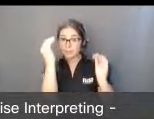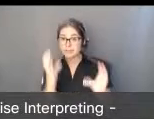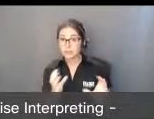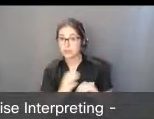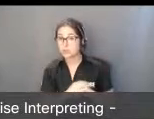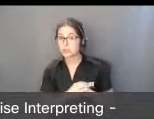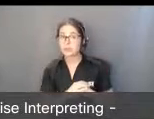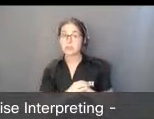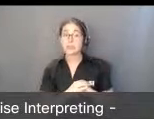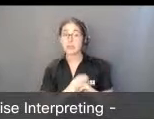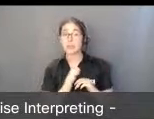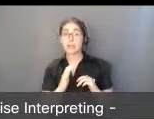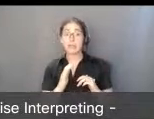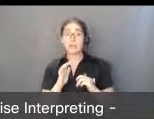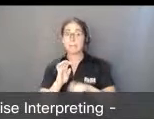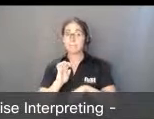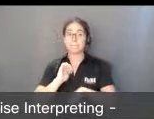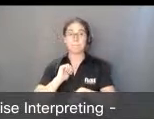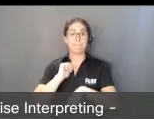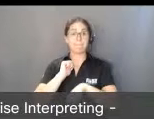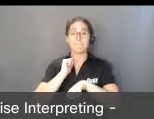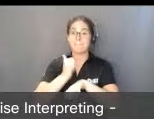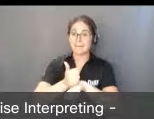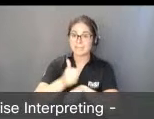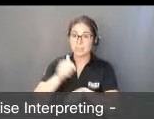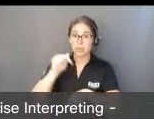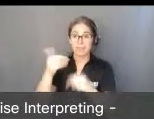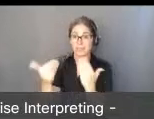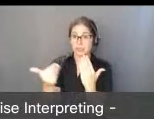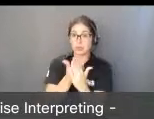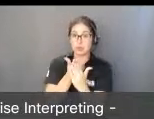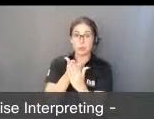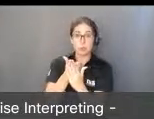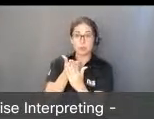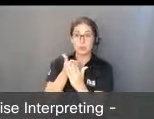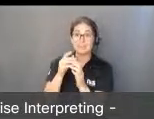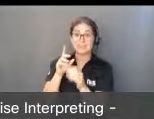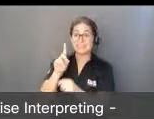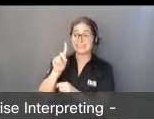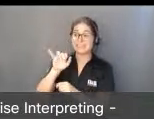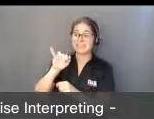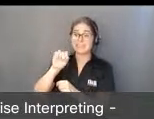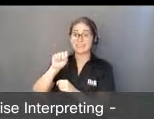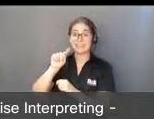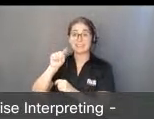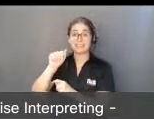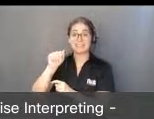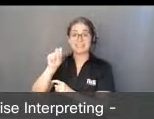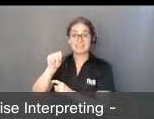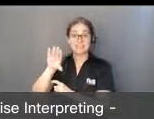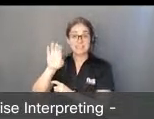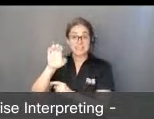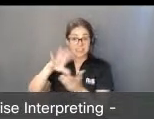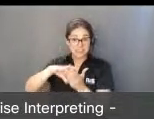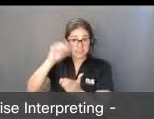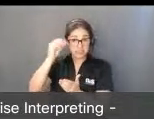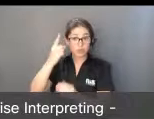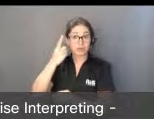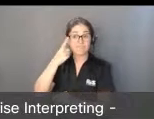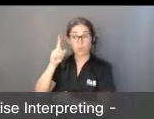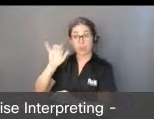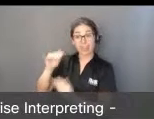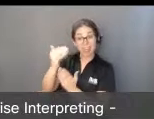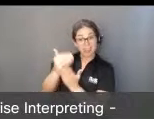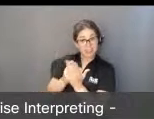on the new distant learning delivery of the lessons.